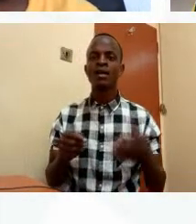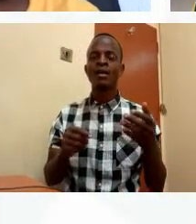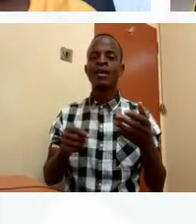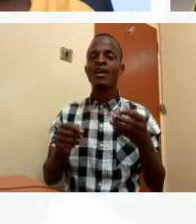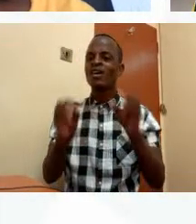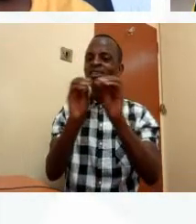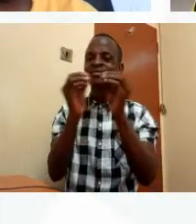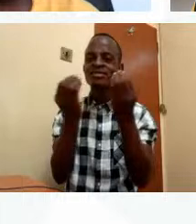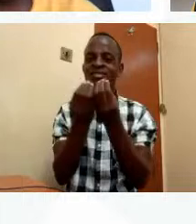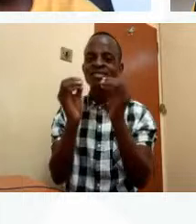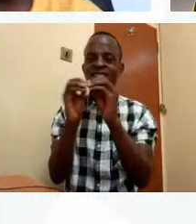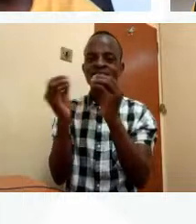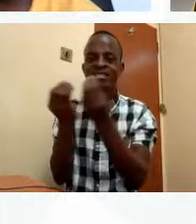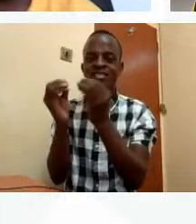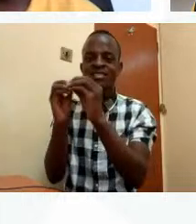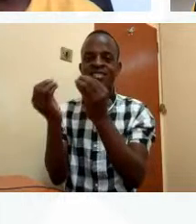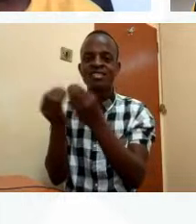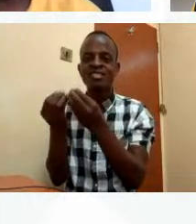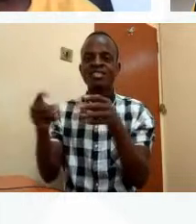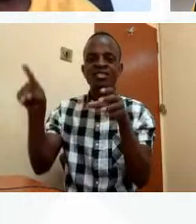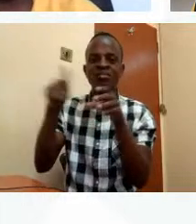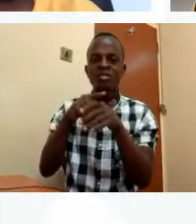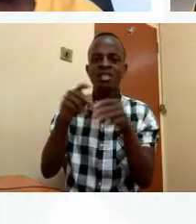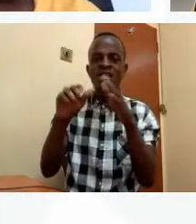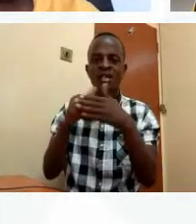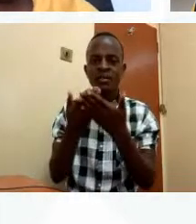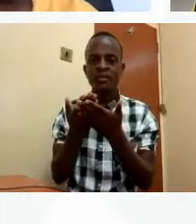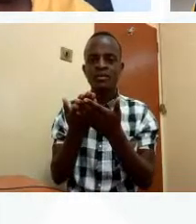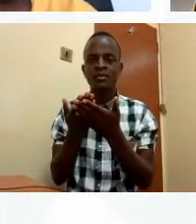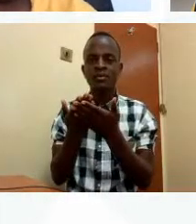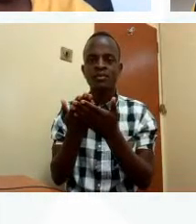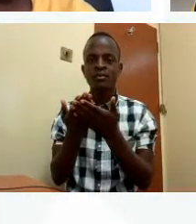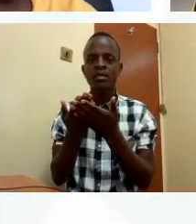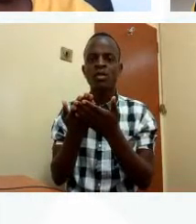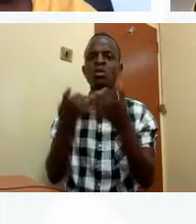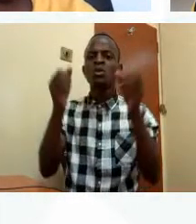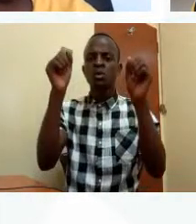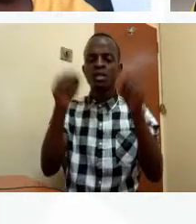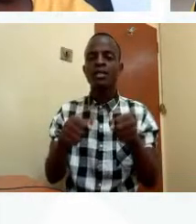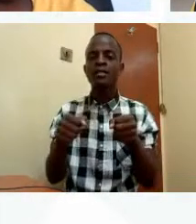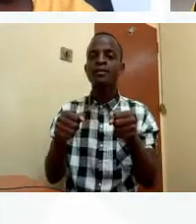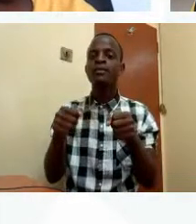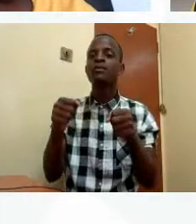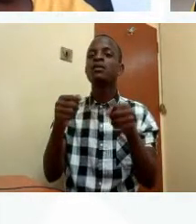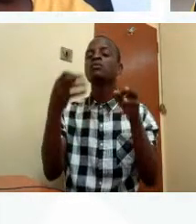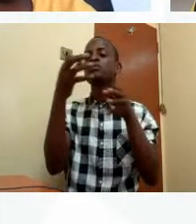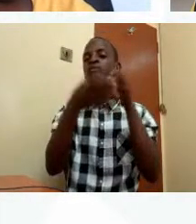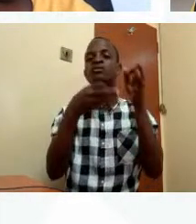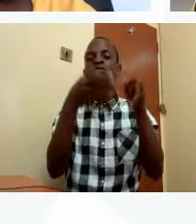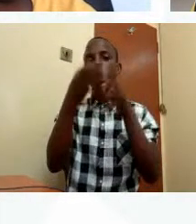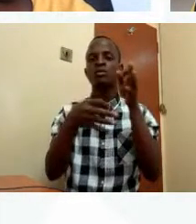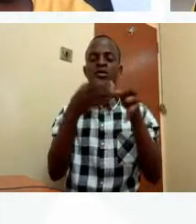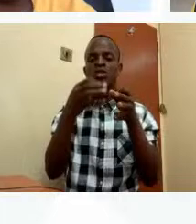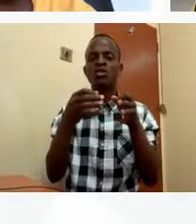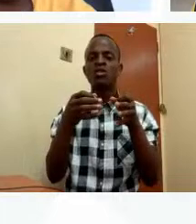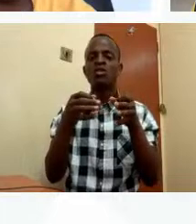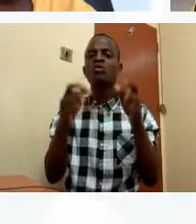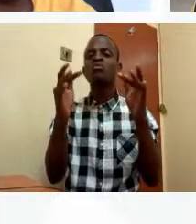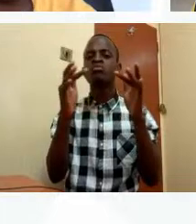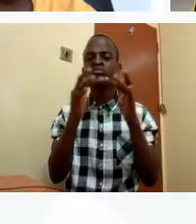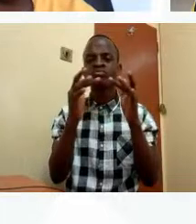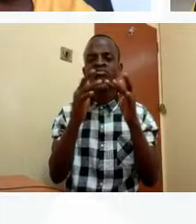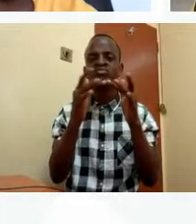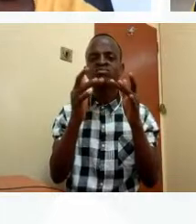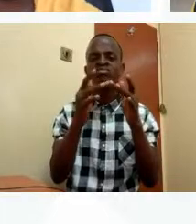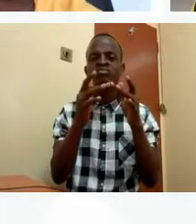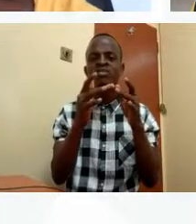very transparent and as can be obtained from our social media platforms, including on